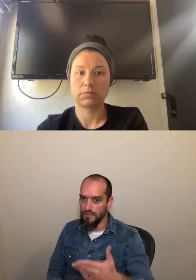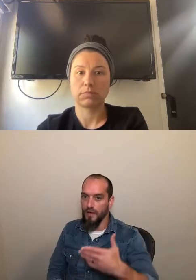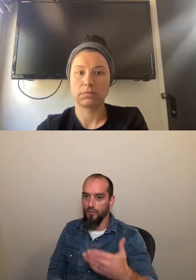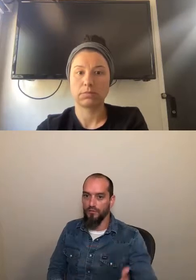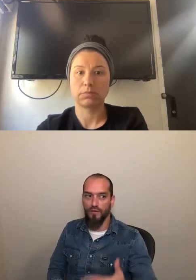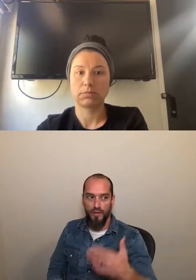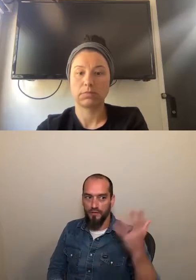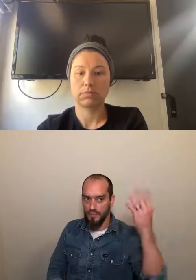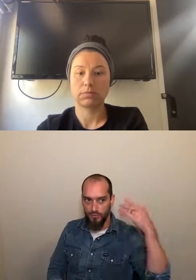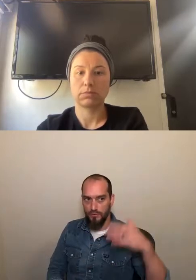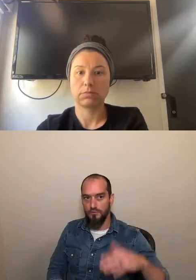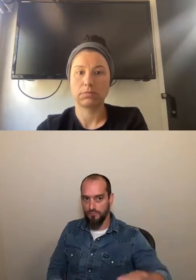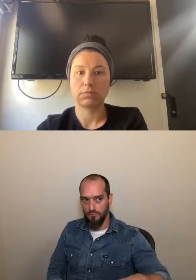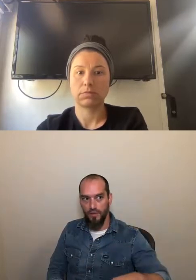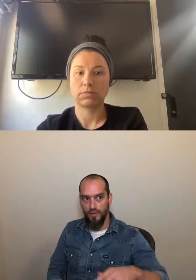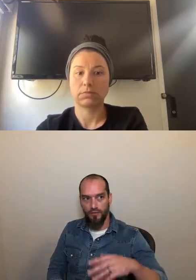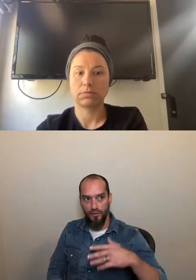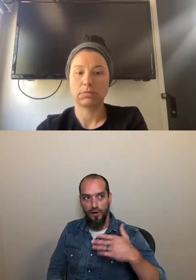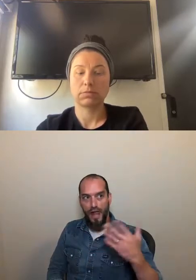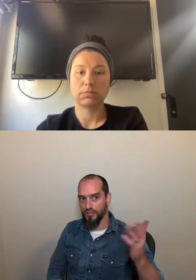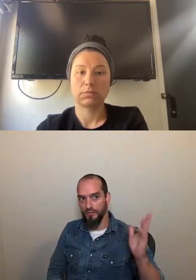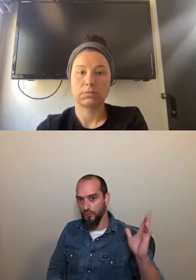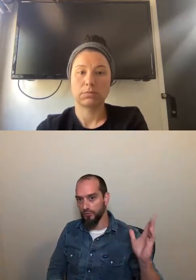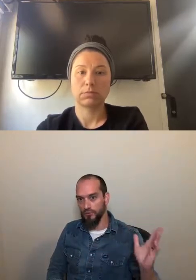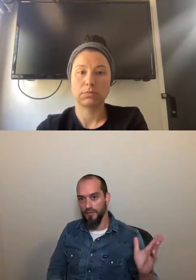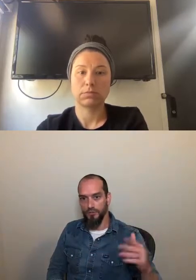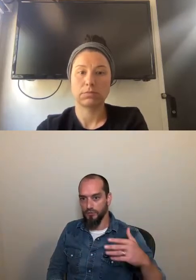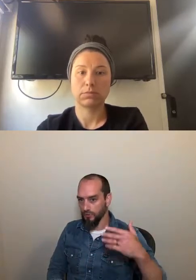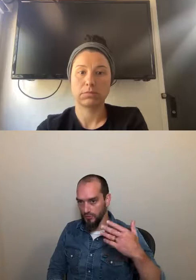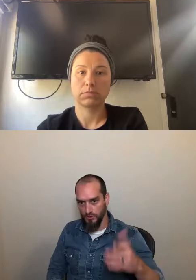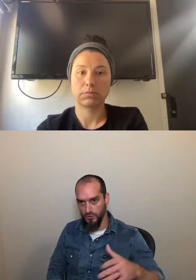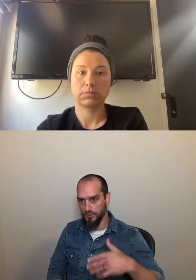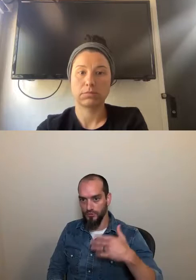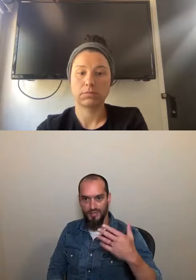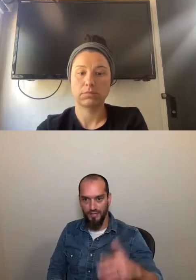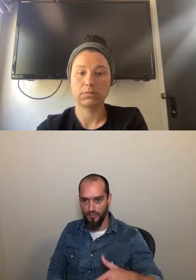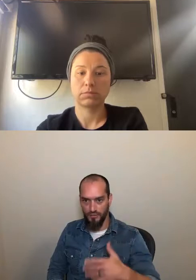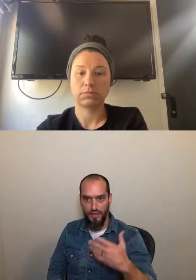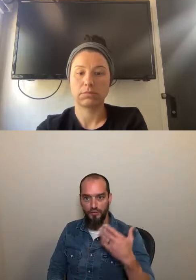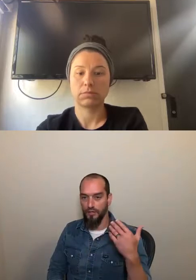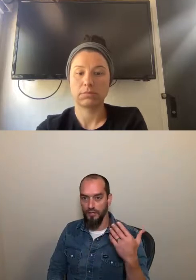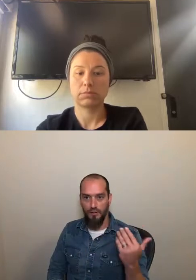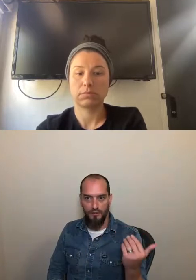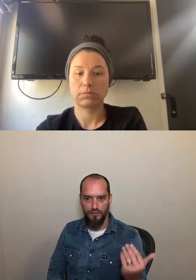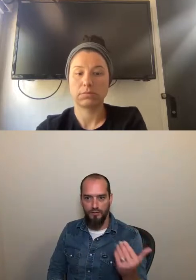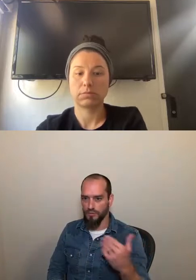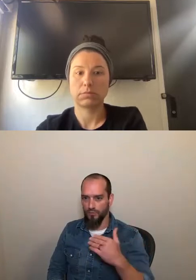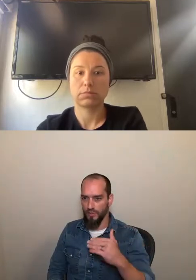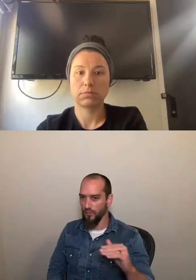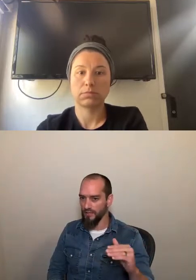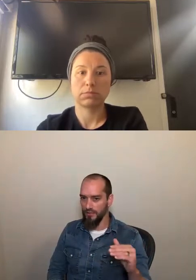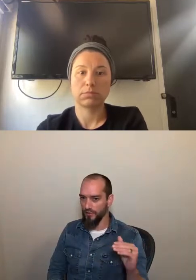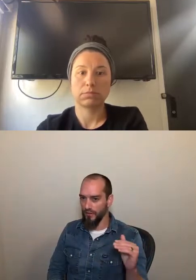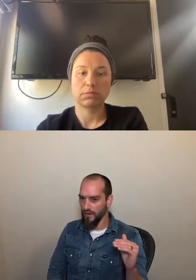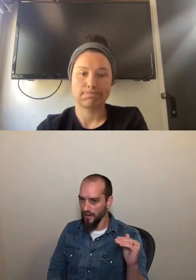So that's how we found out. And yes, we found out there are actually mold inspectors or consultants or technicians out there that do this. And we